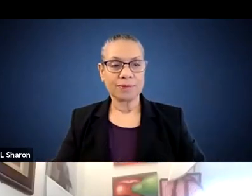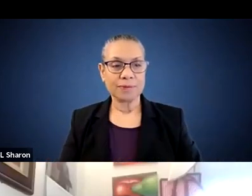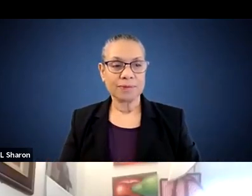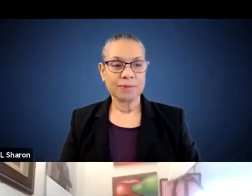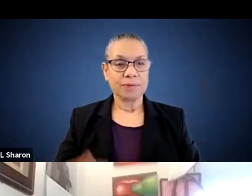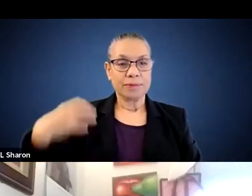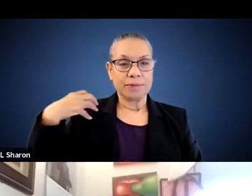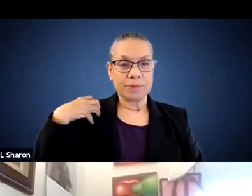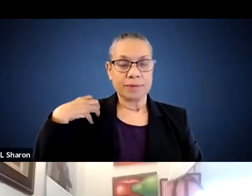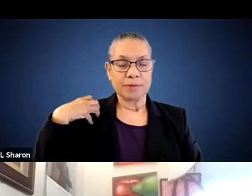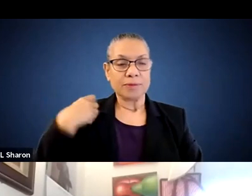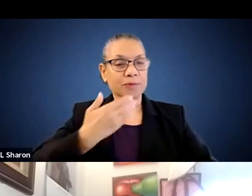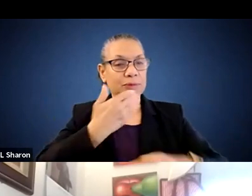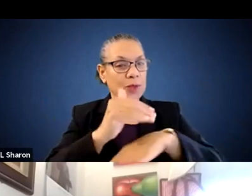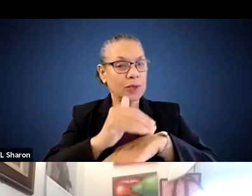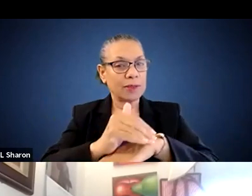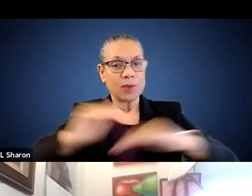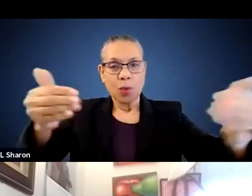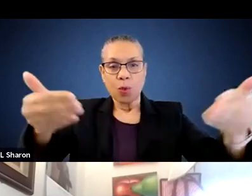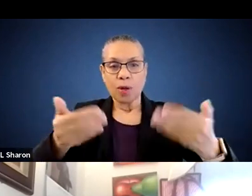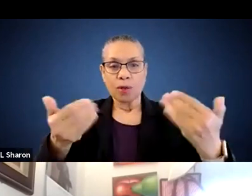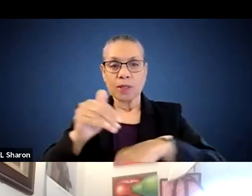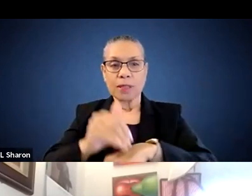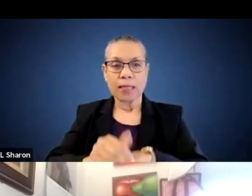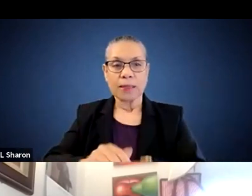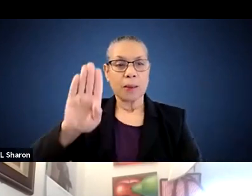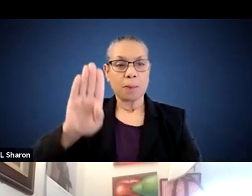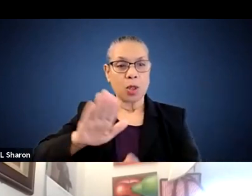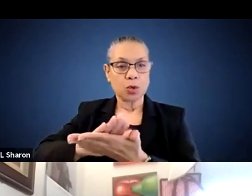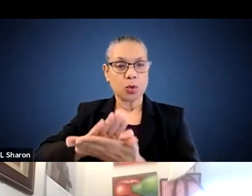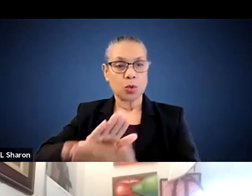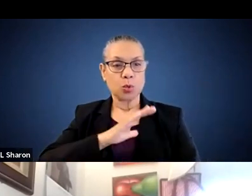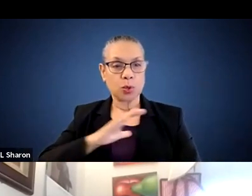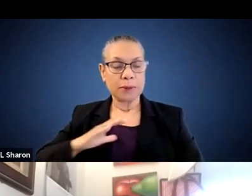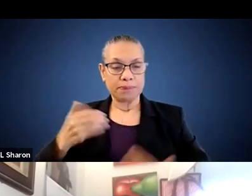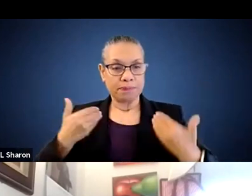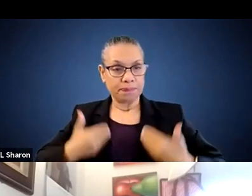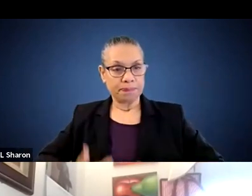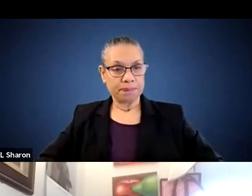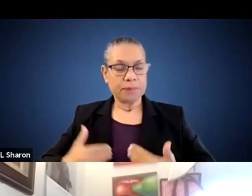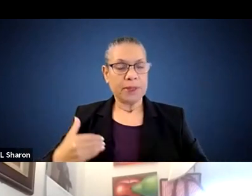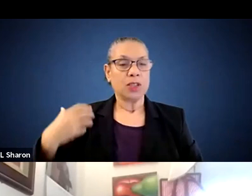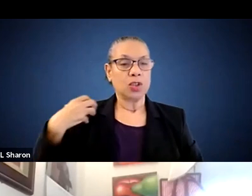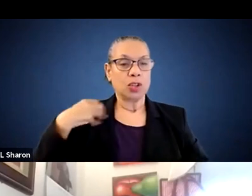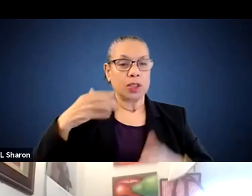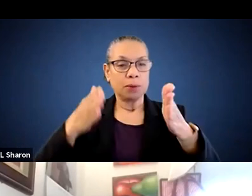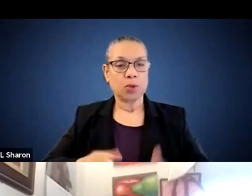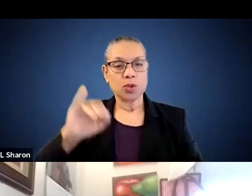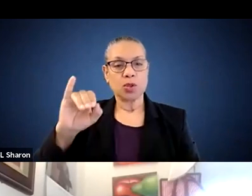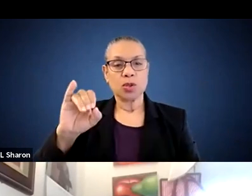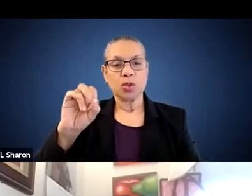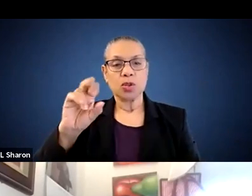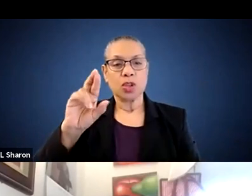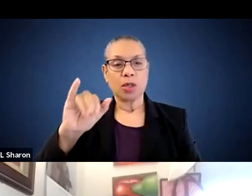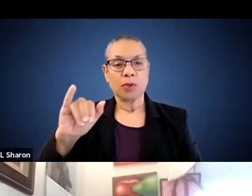good evening everyone welcome to this meeting of the Boston school committee I'm chairperson Jerry Robinson the committee just